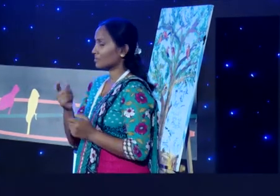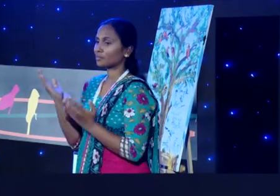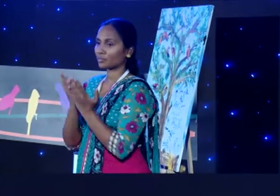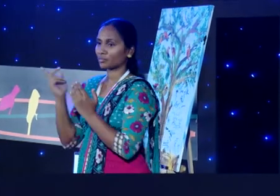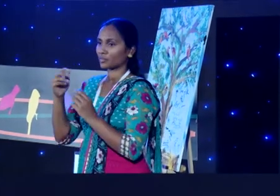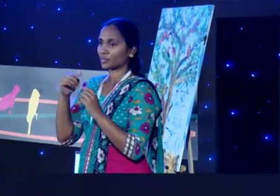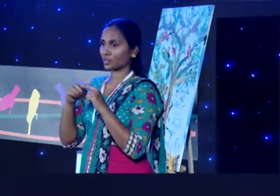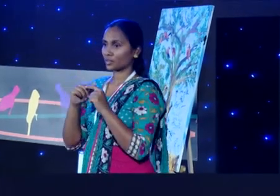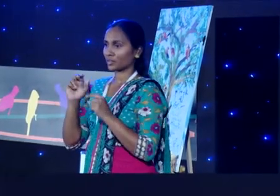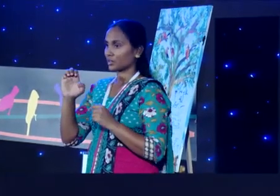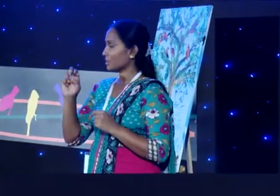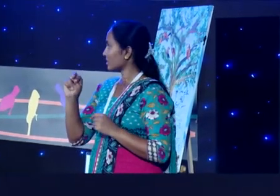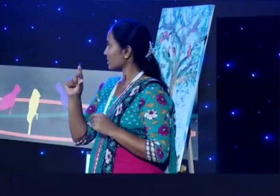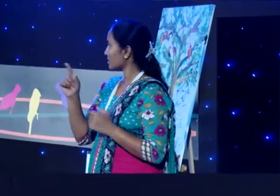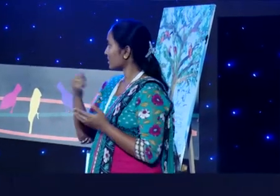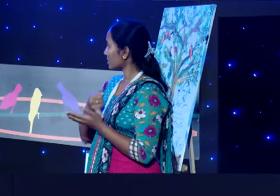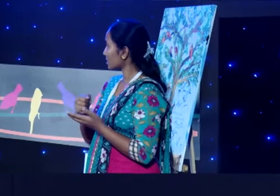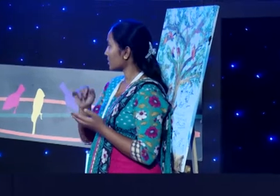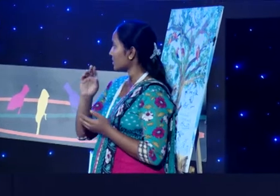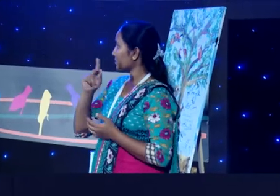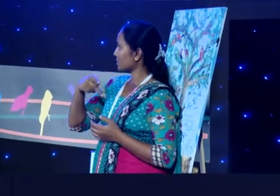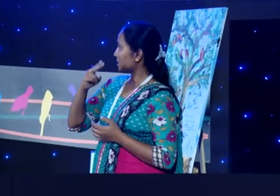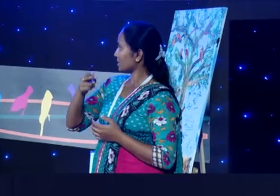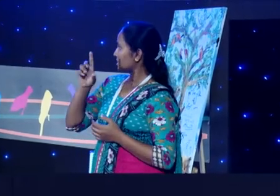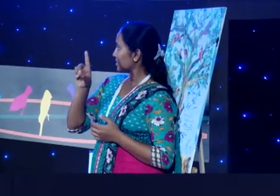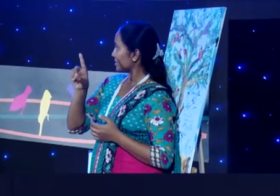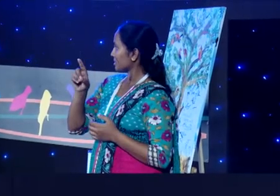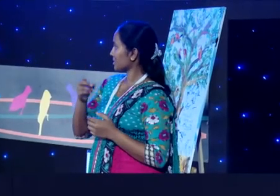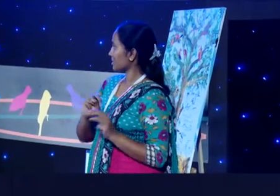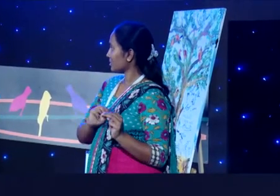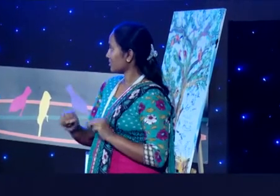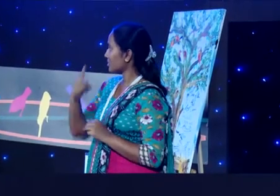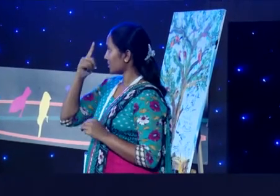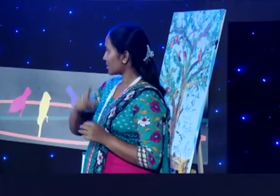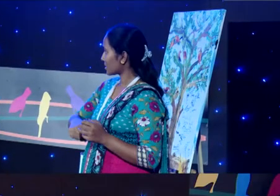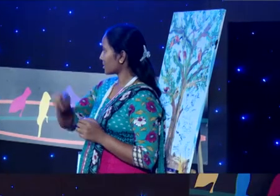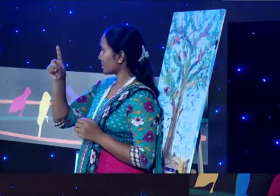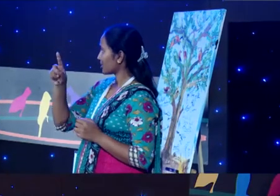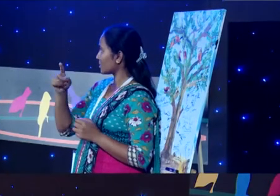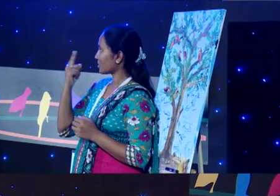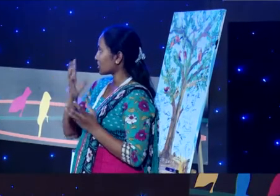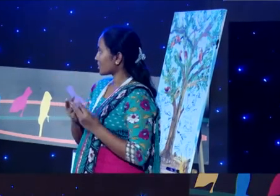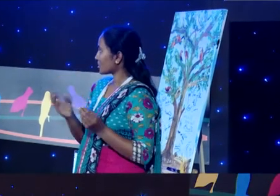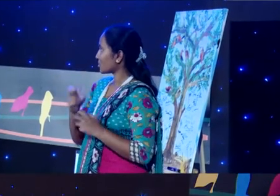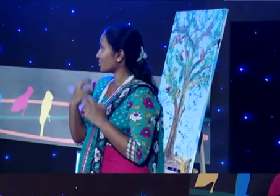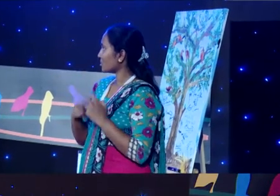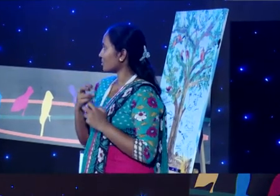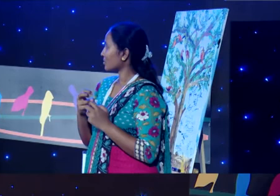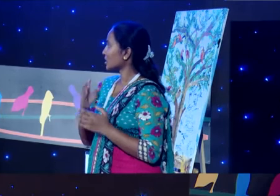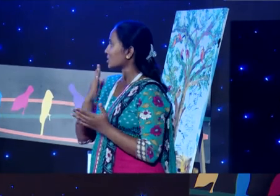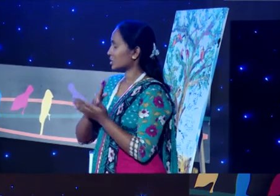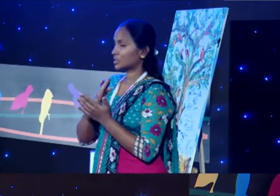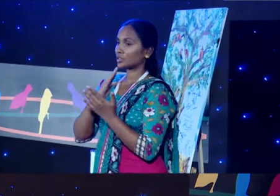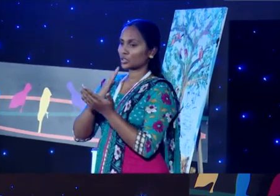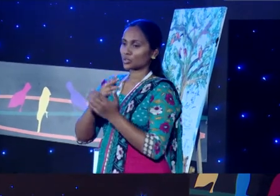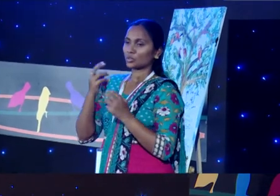undergrad and left, and I left a PhD offer at MIT to move back to India to solve problems, solve problems that